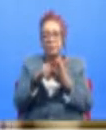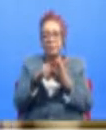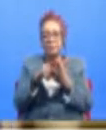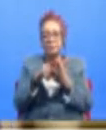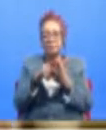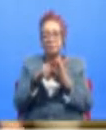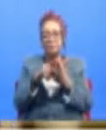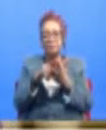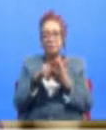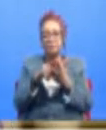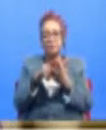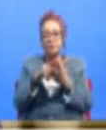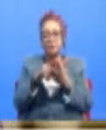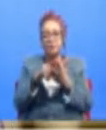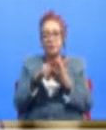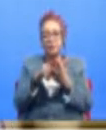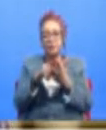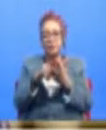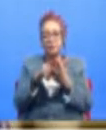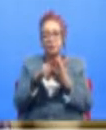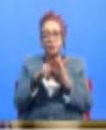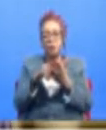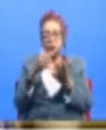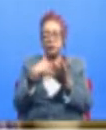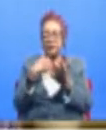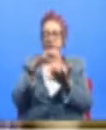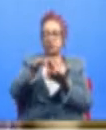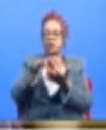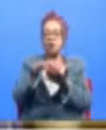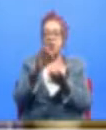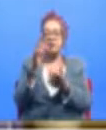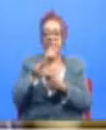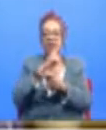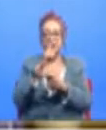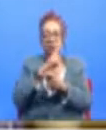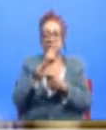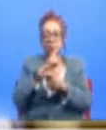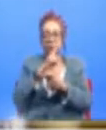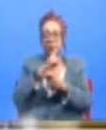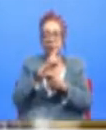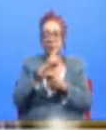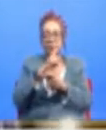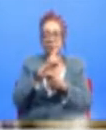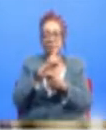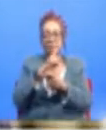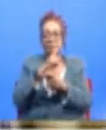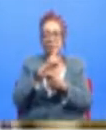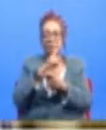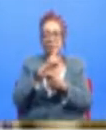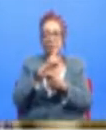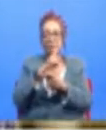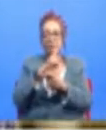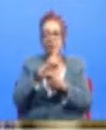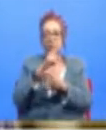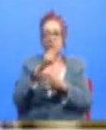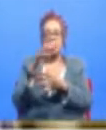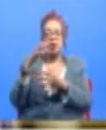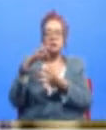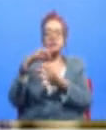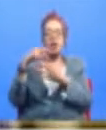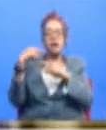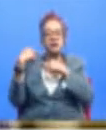to tide over our situations of crisis to a dependence